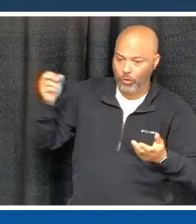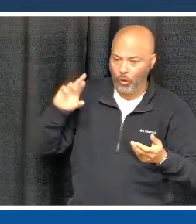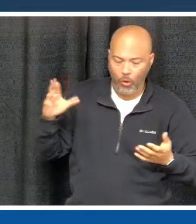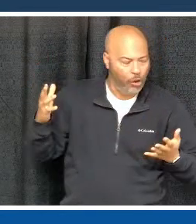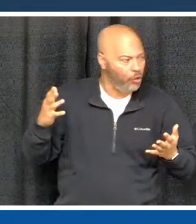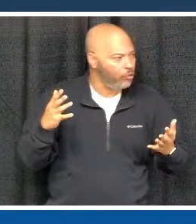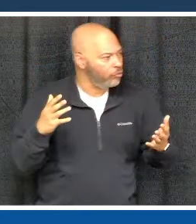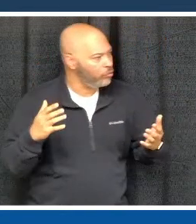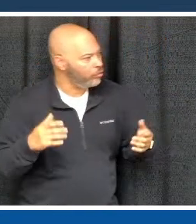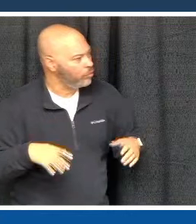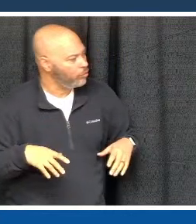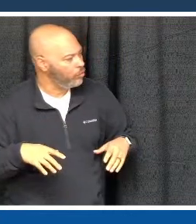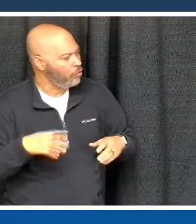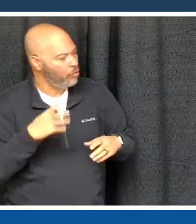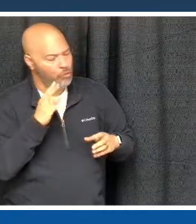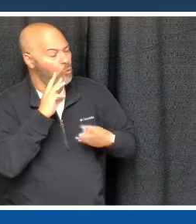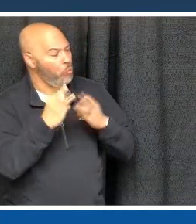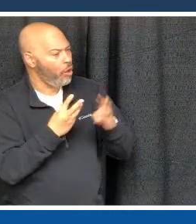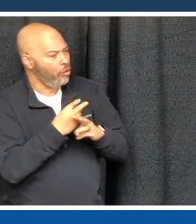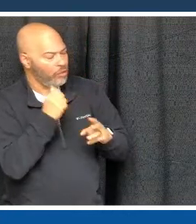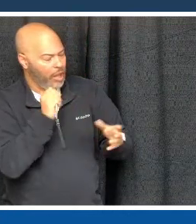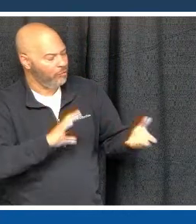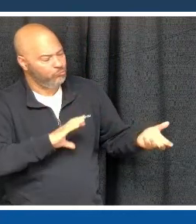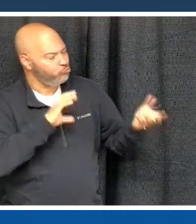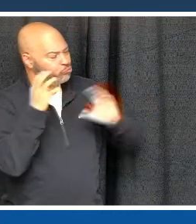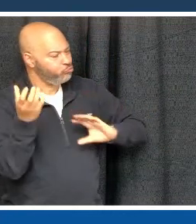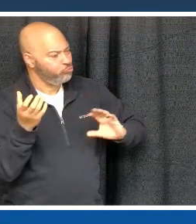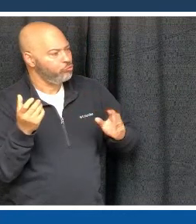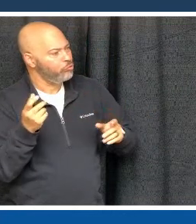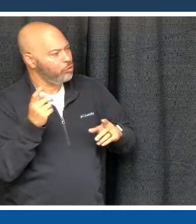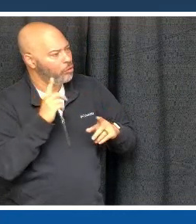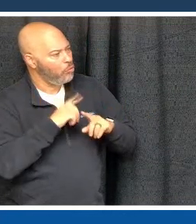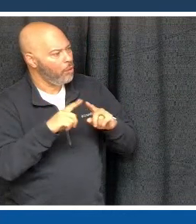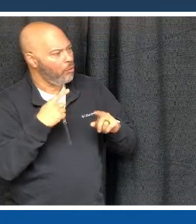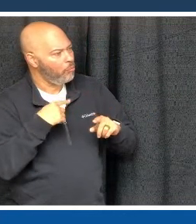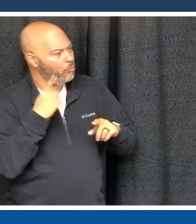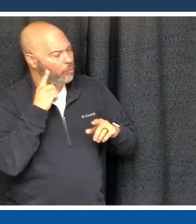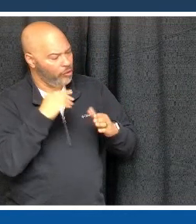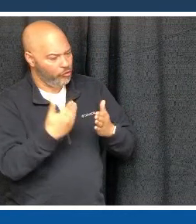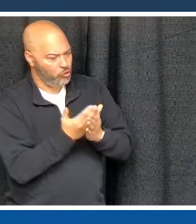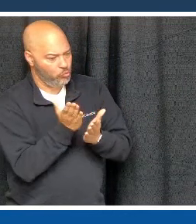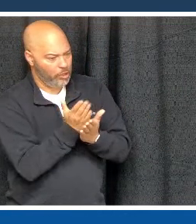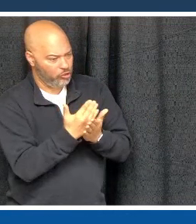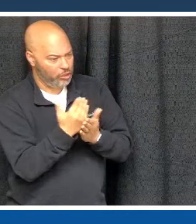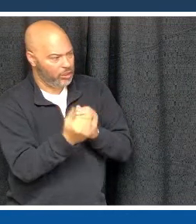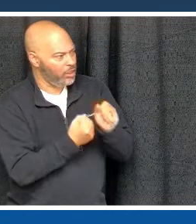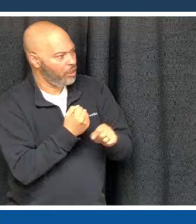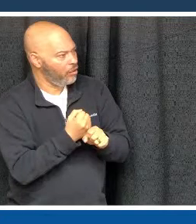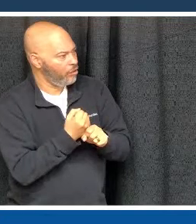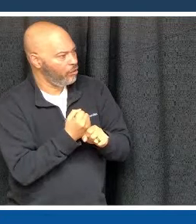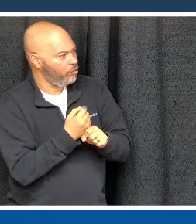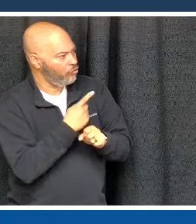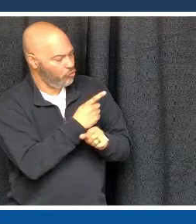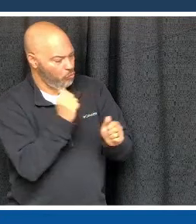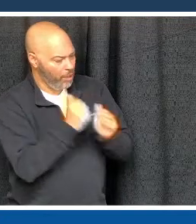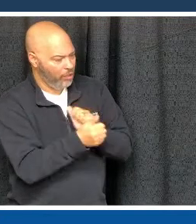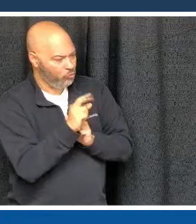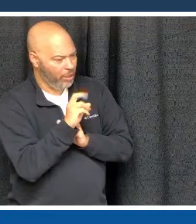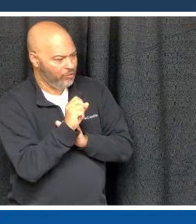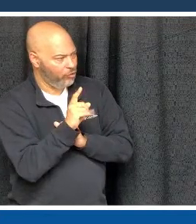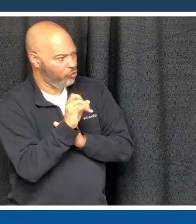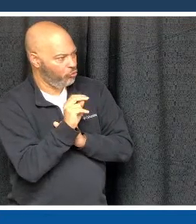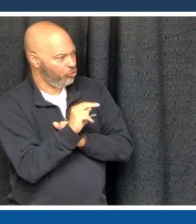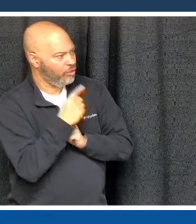The world isn't gonna cave in, All but I righty. don't know how we fund, because the new budget year, you passed a resolution